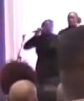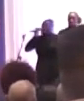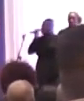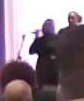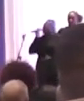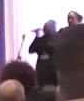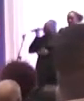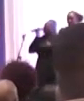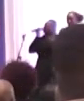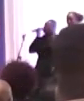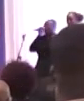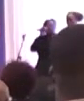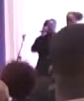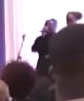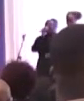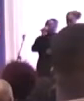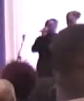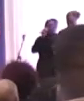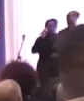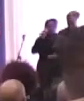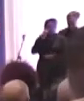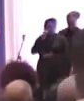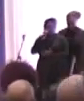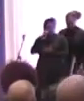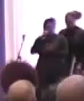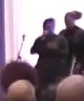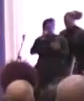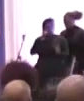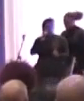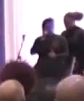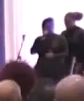steady beat have not our